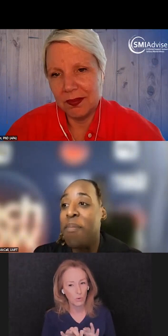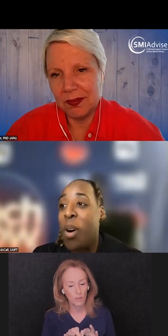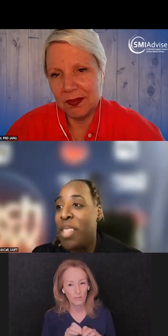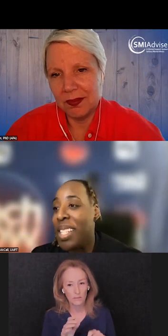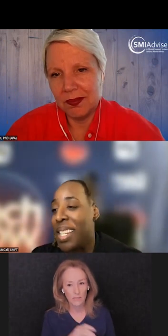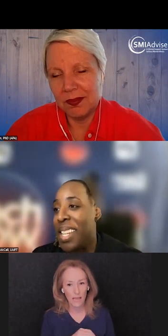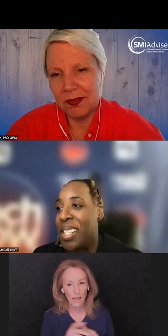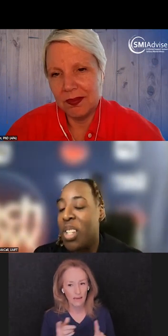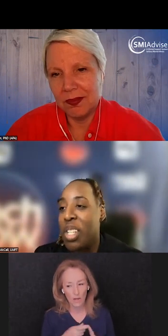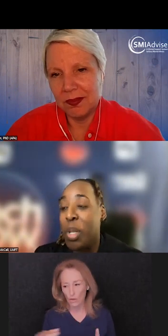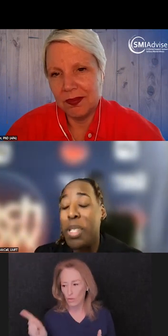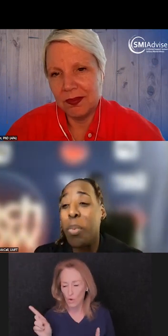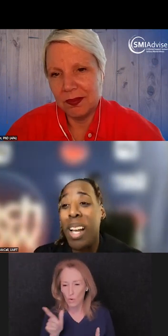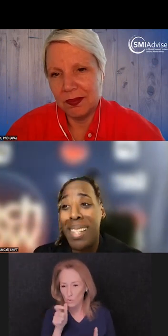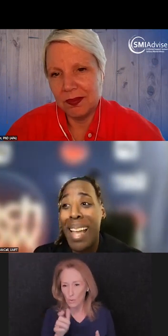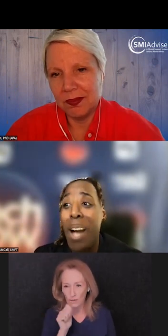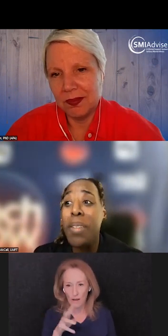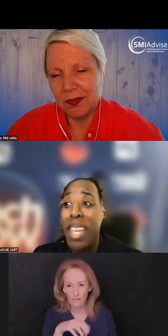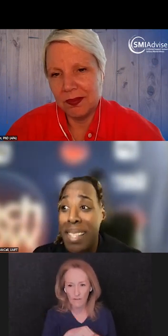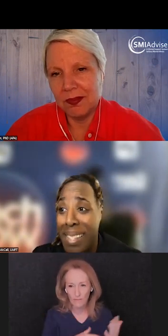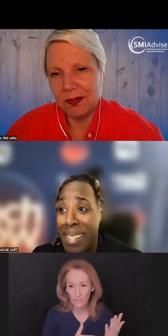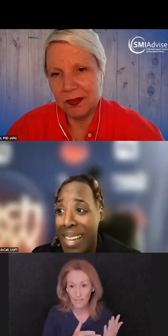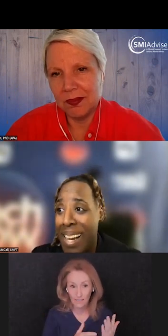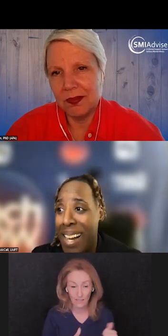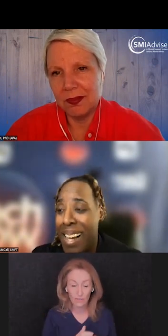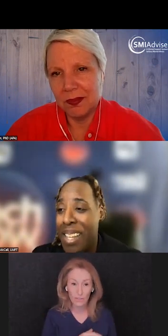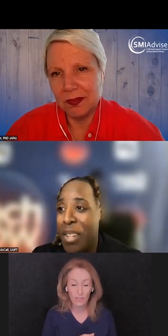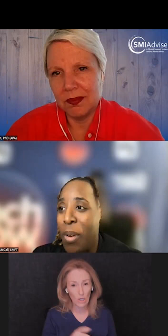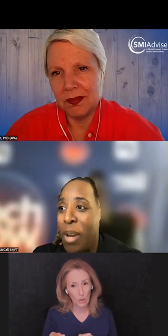not involved in technology. We'd be surprised at how advanced